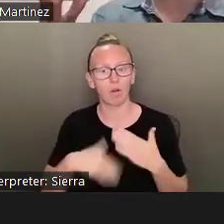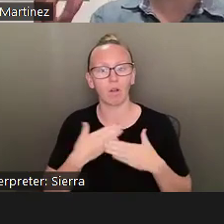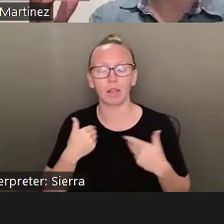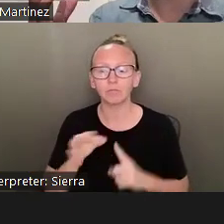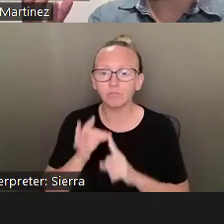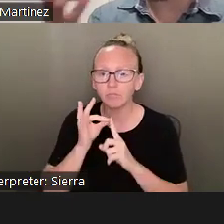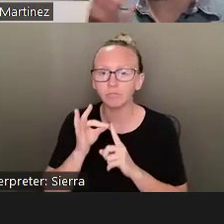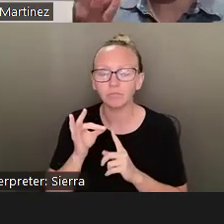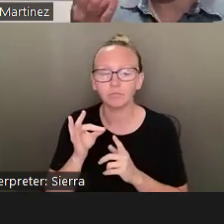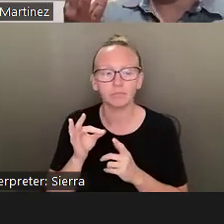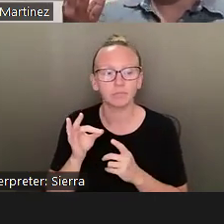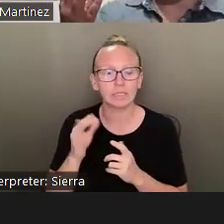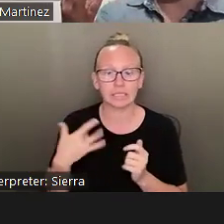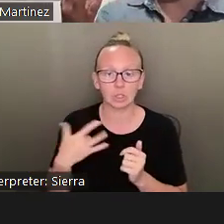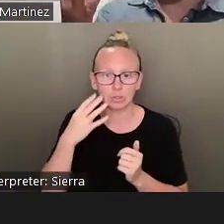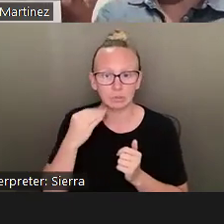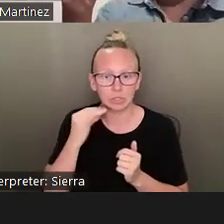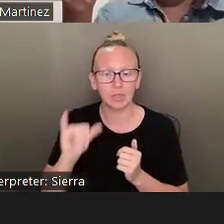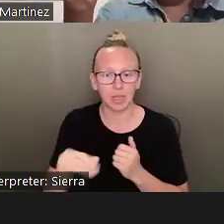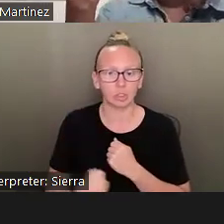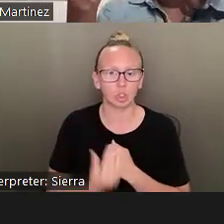sensory experiences that shape our